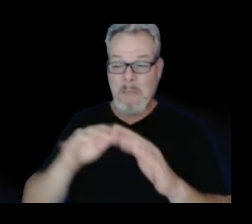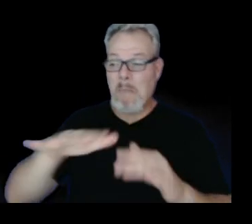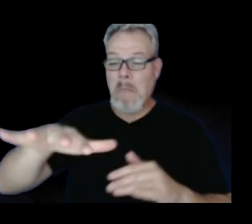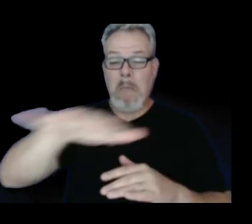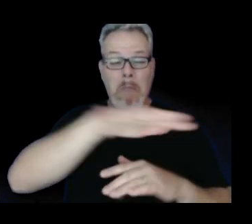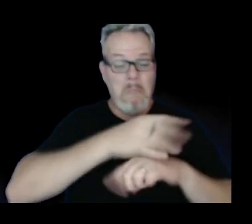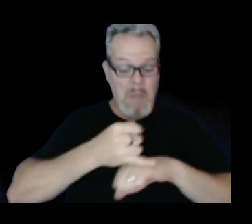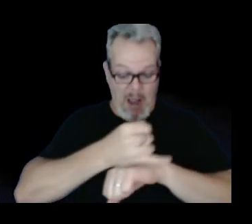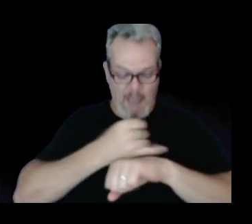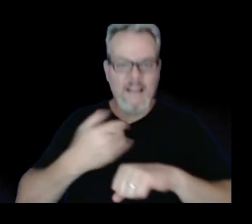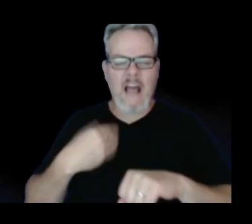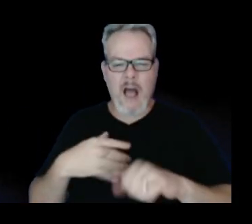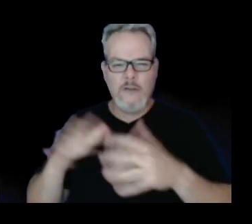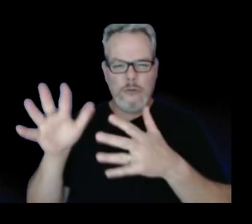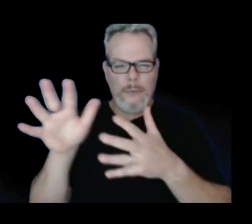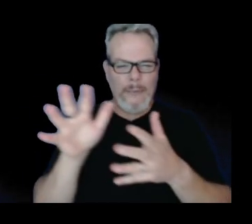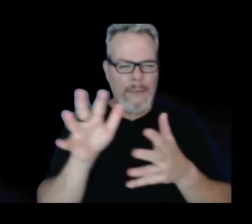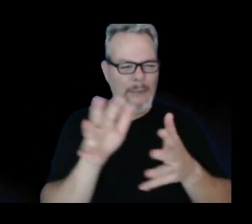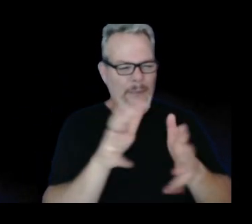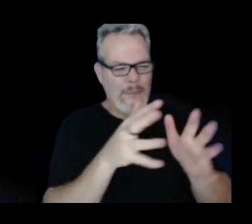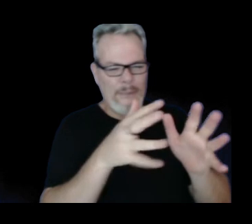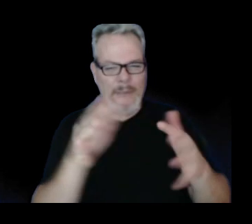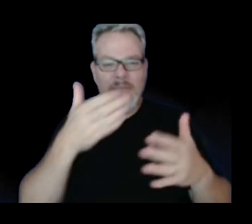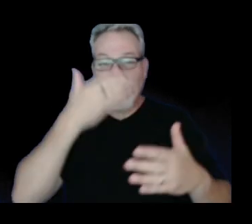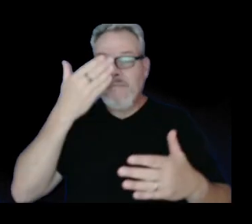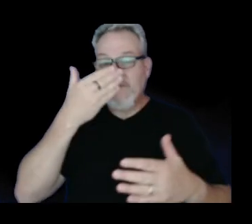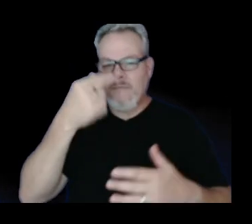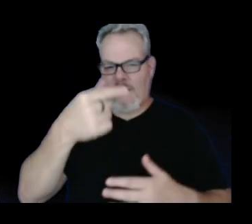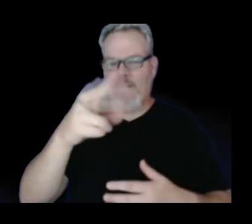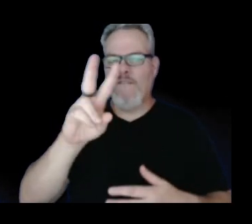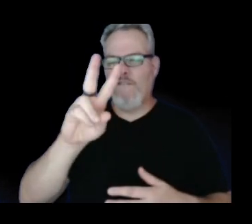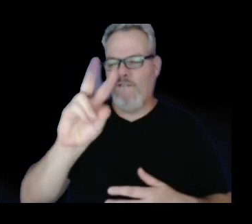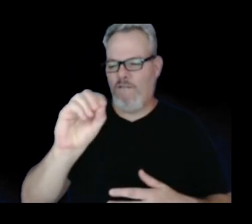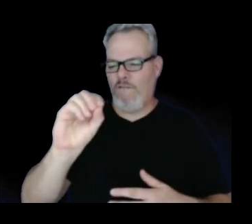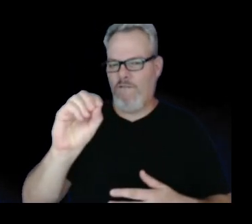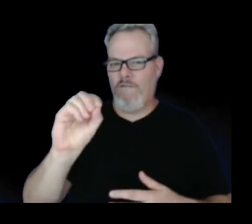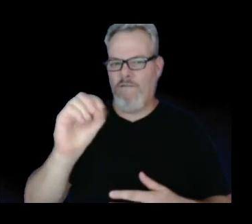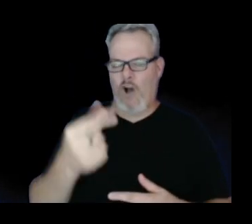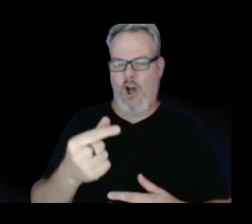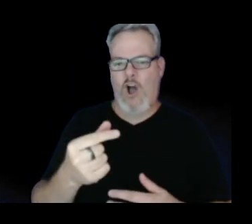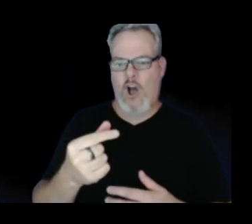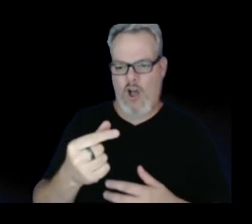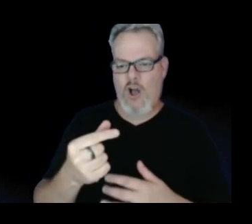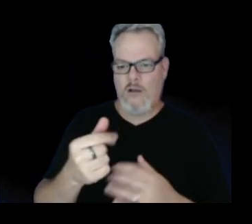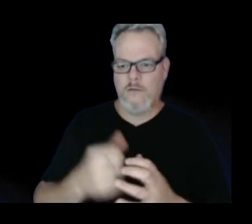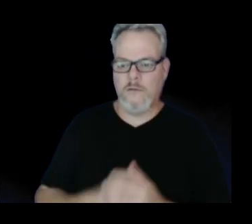widely. But near the source, things are fairly wound down.